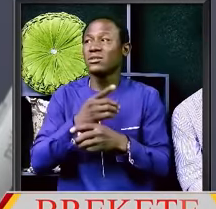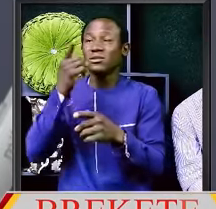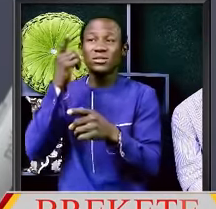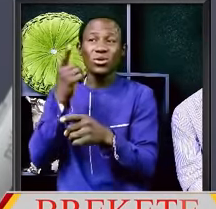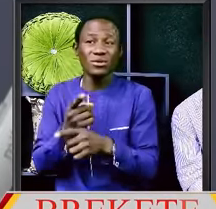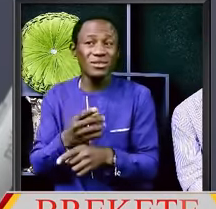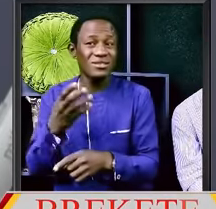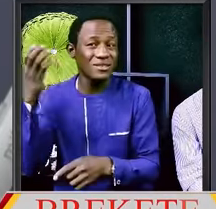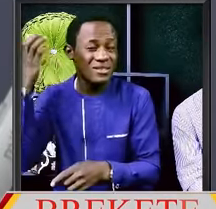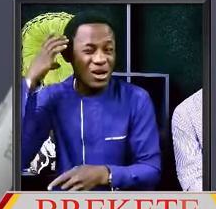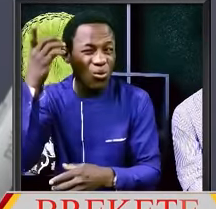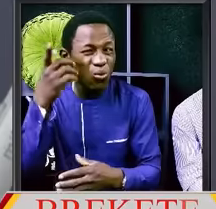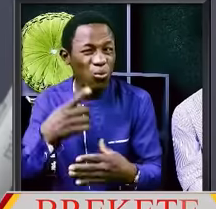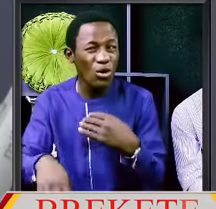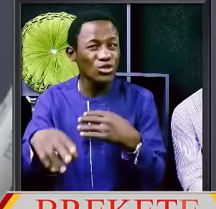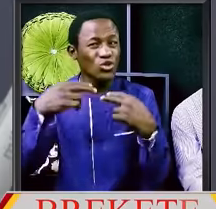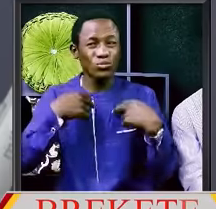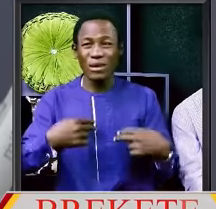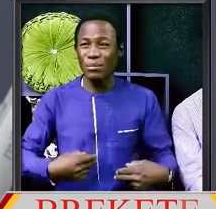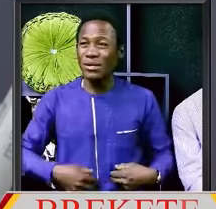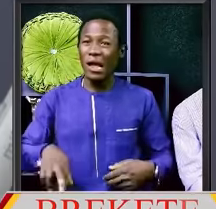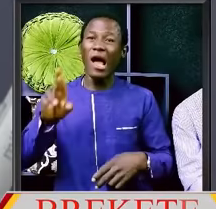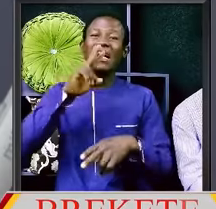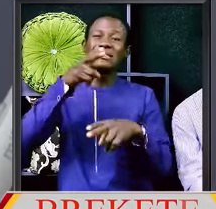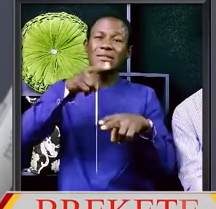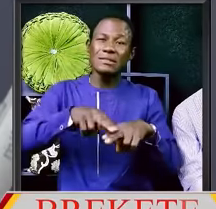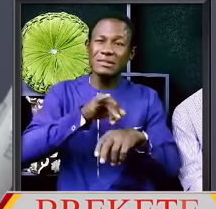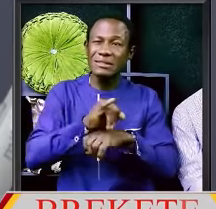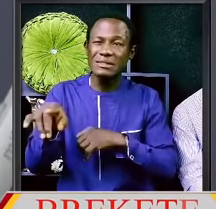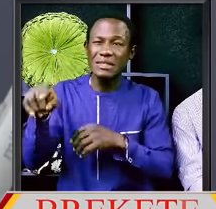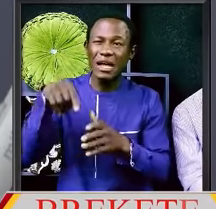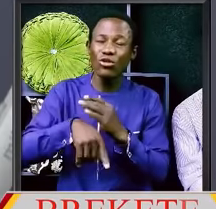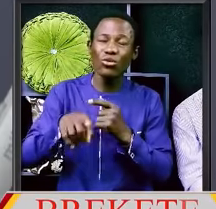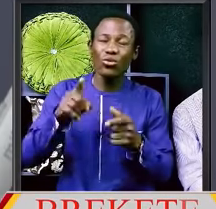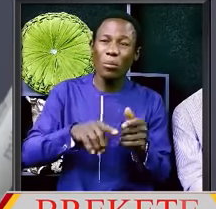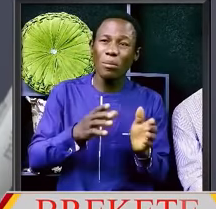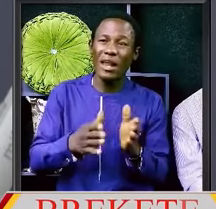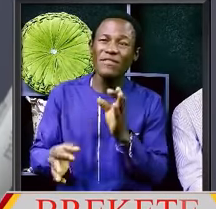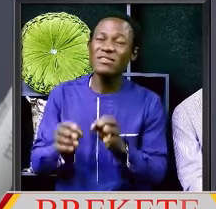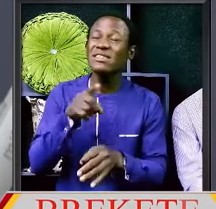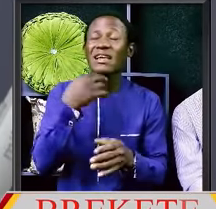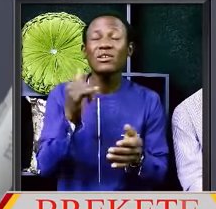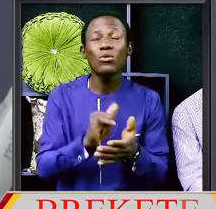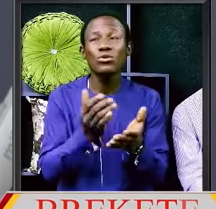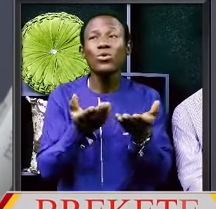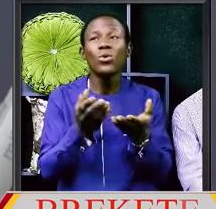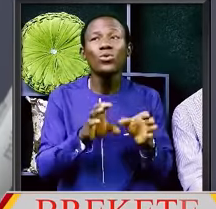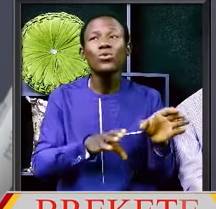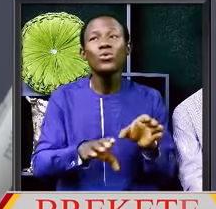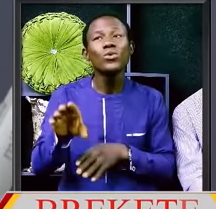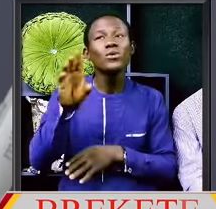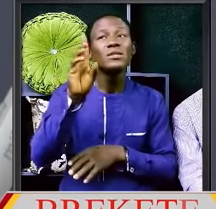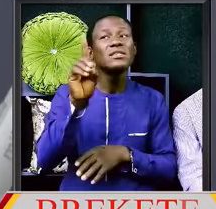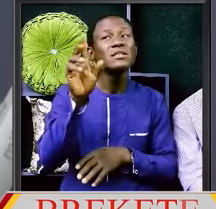they wrong in DNA. If you talk say make we do DNA for my two daughters now, are they ready?